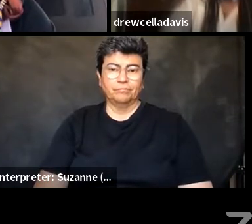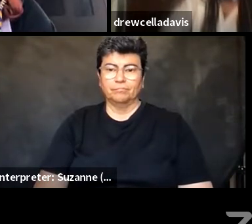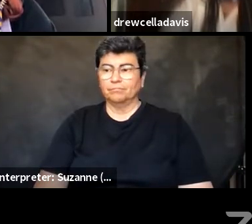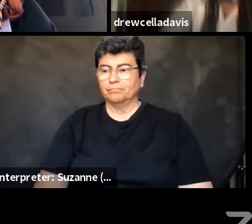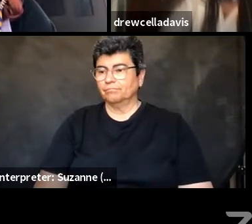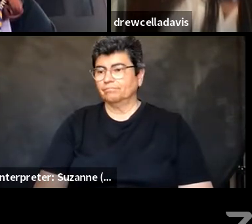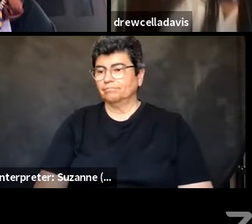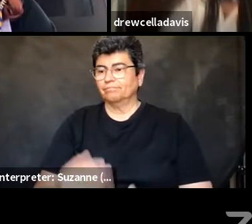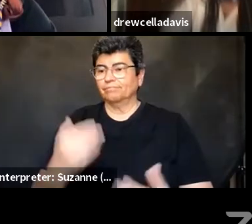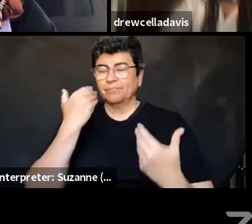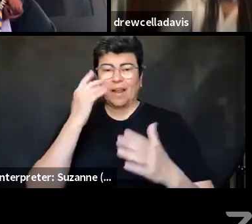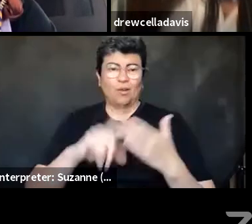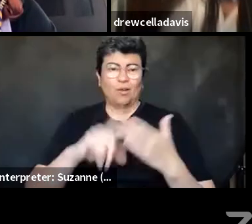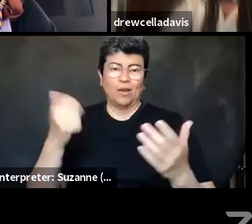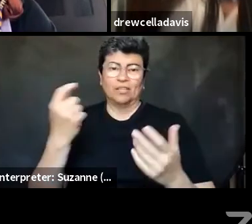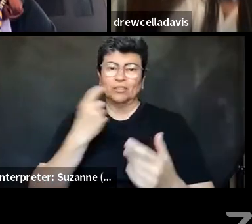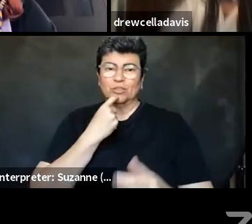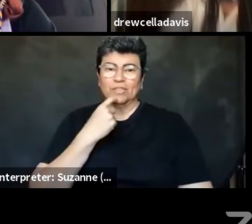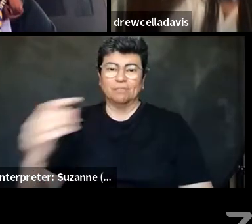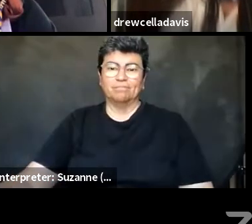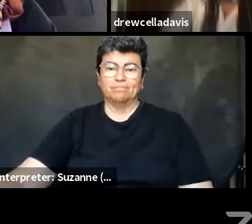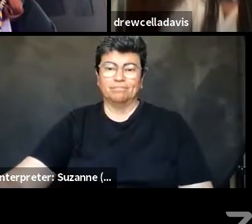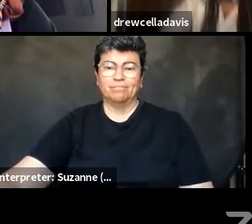And I don't know what else to say.